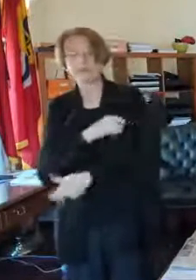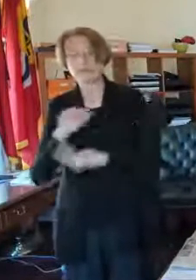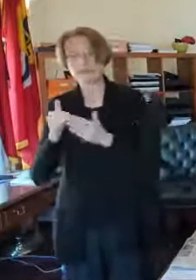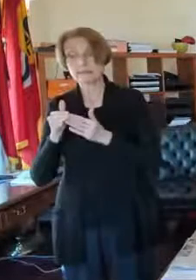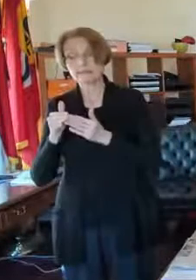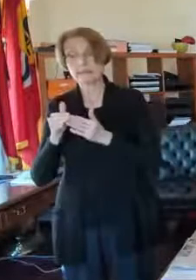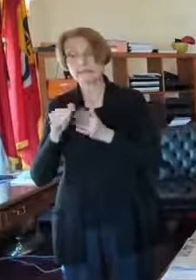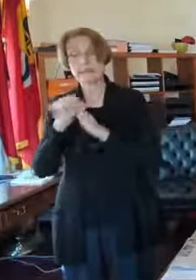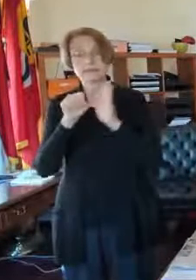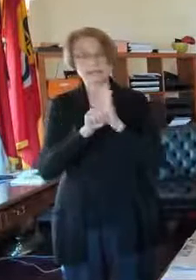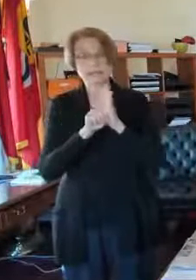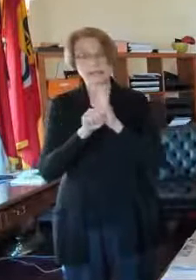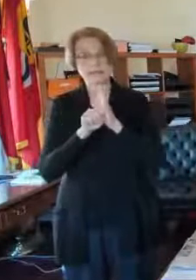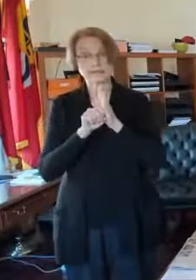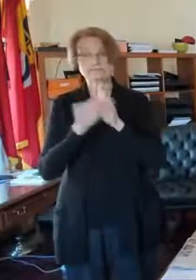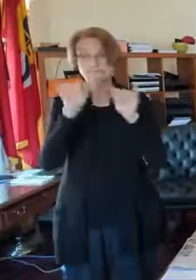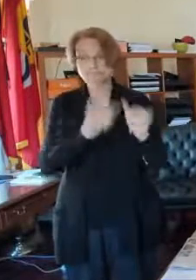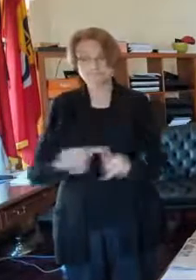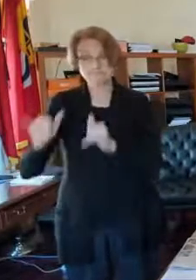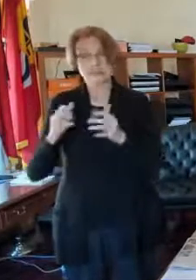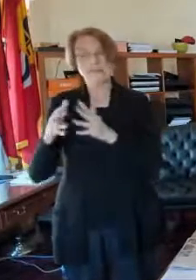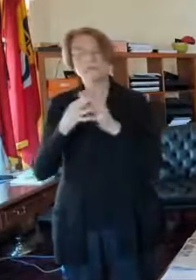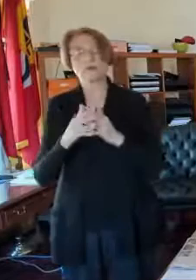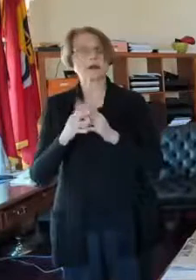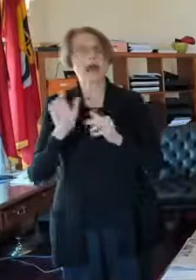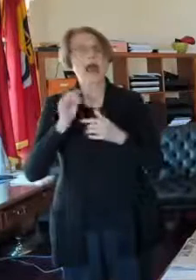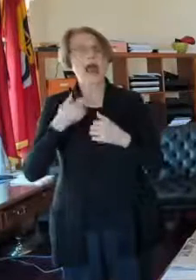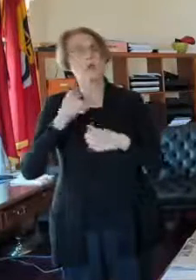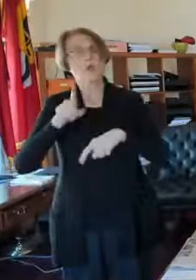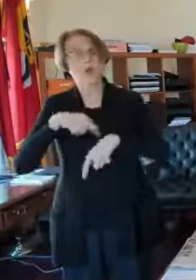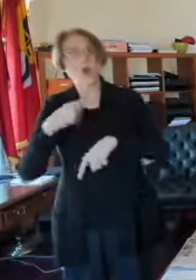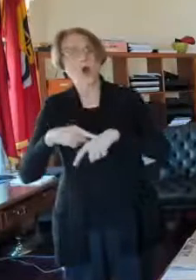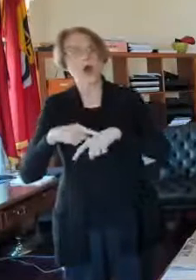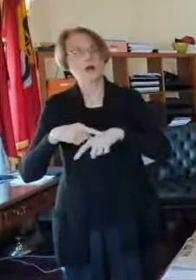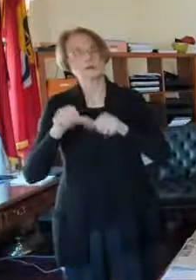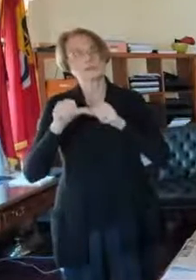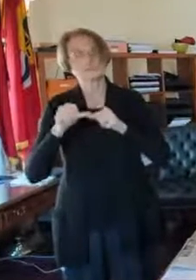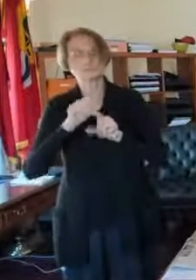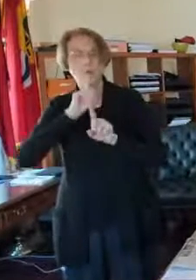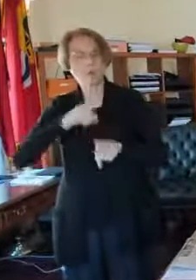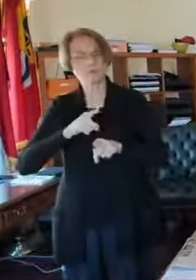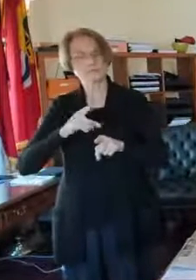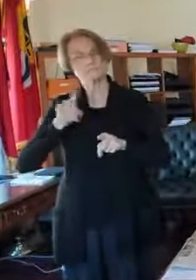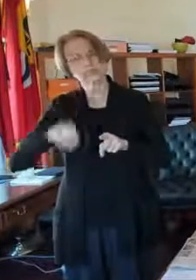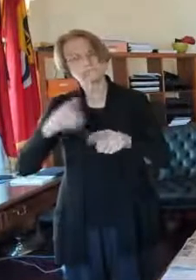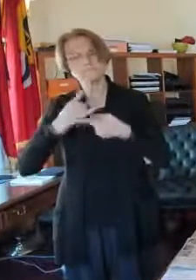the country, how much longer do you think the public is going to be required to wear masks and face coverings?